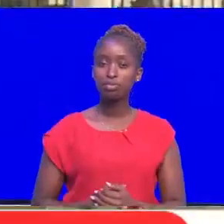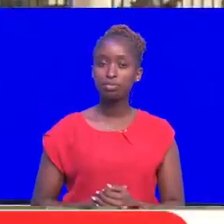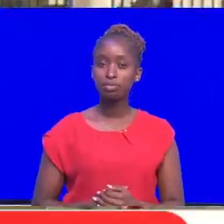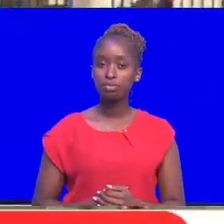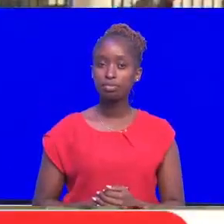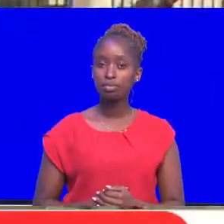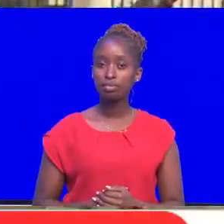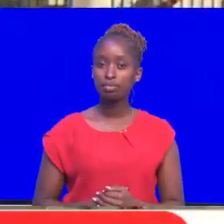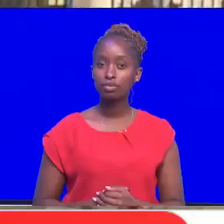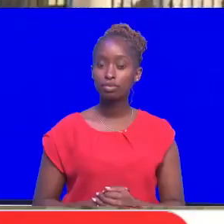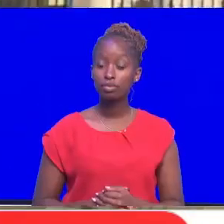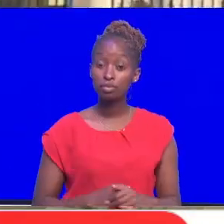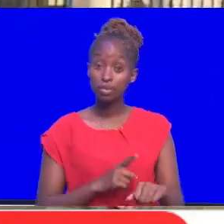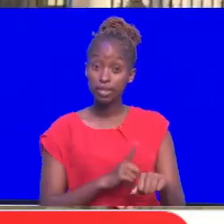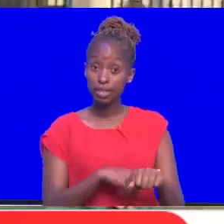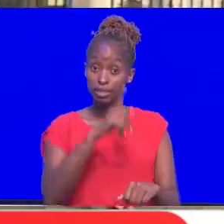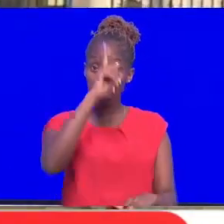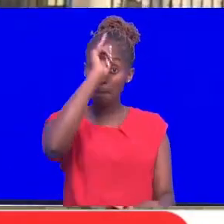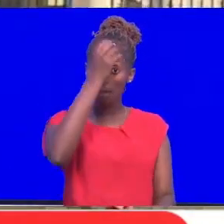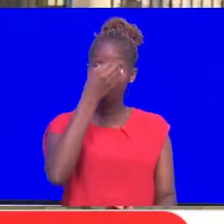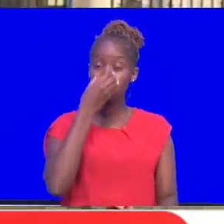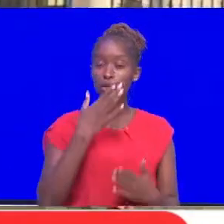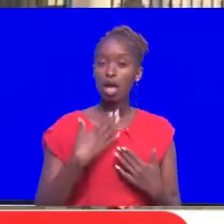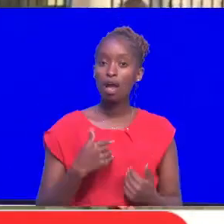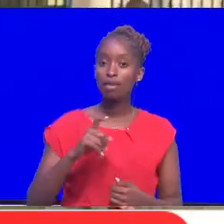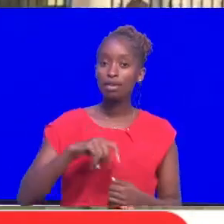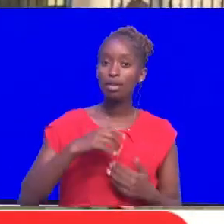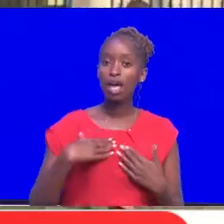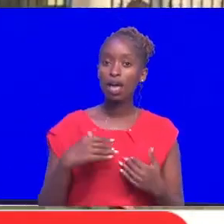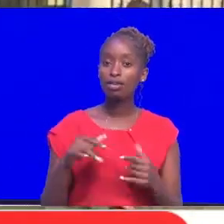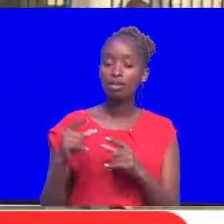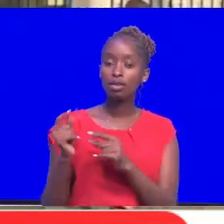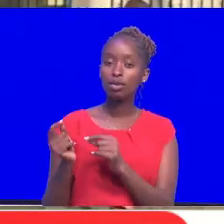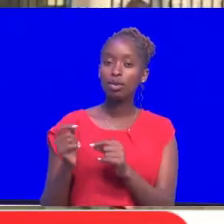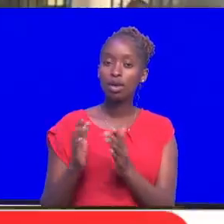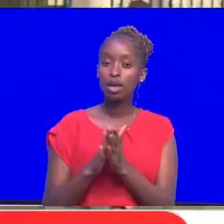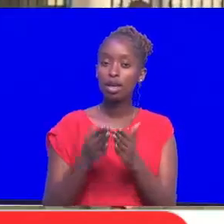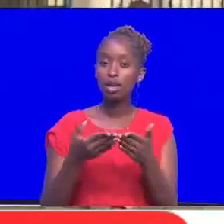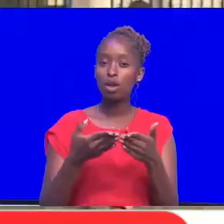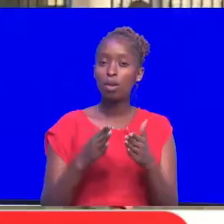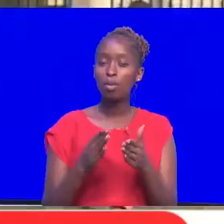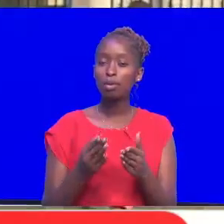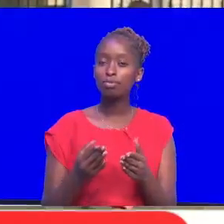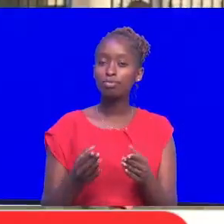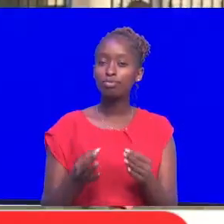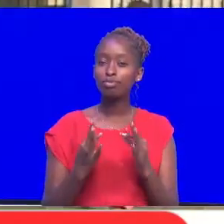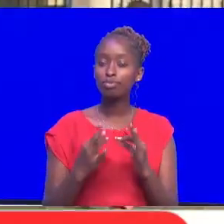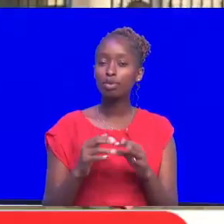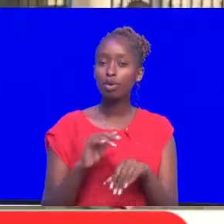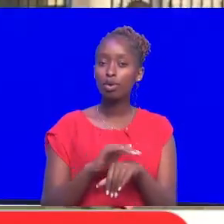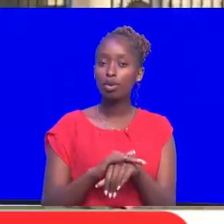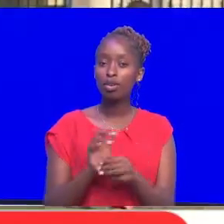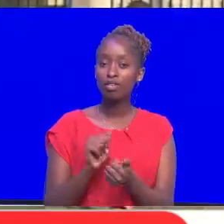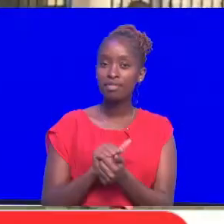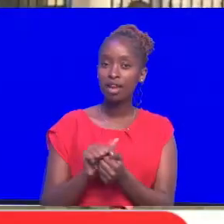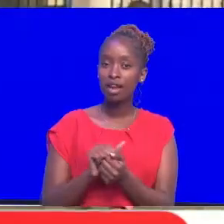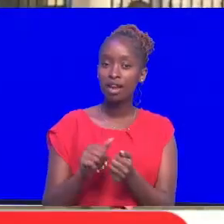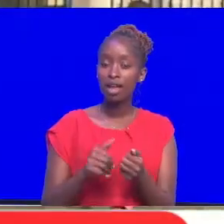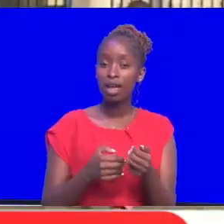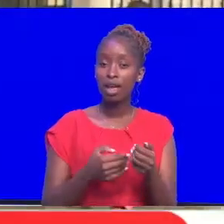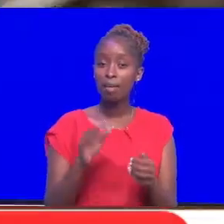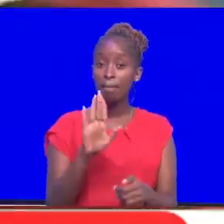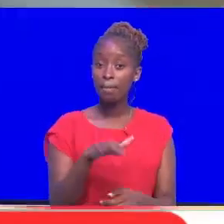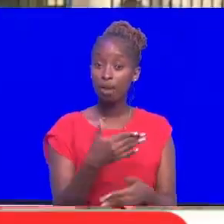Even as President William Ruto is set to commission Bunge Tower on Friday, many questions remain unresolved, with